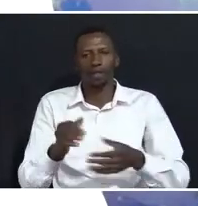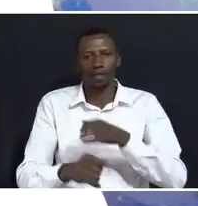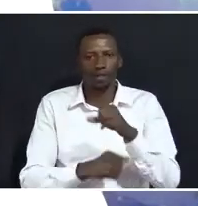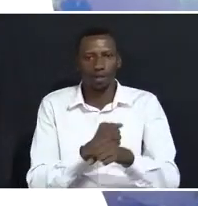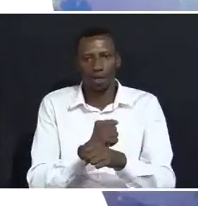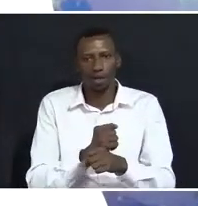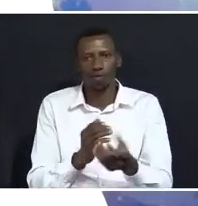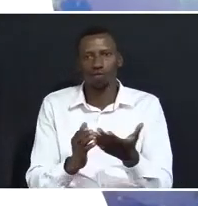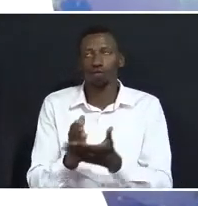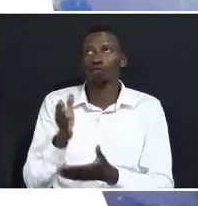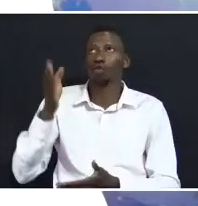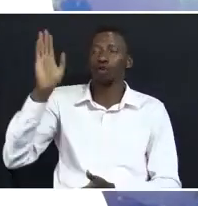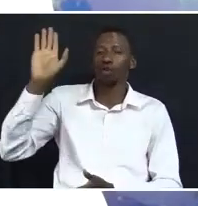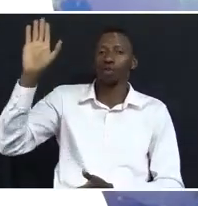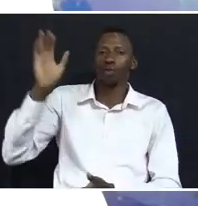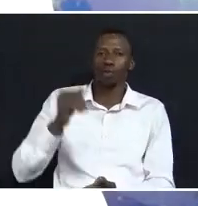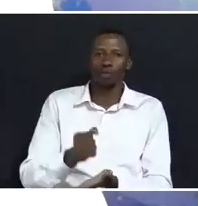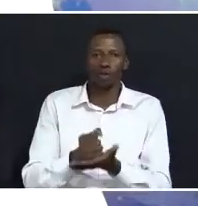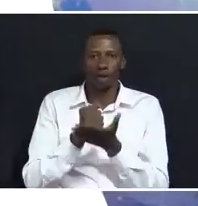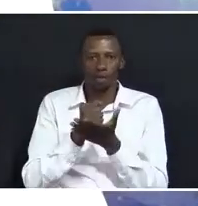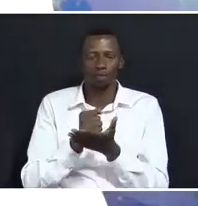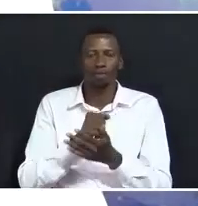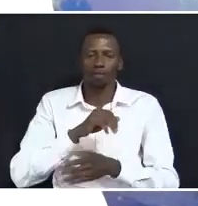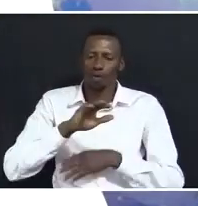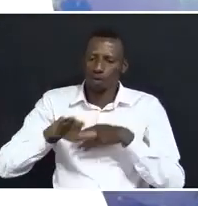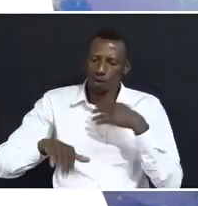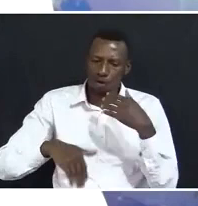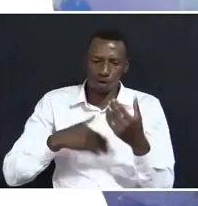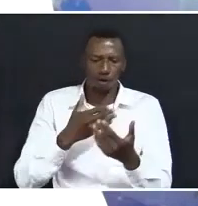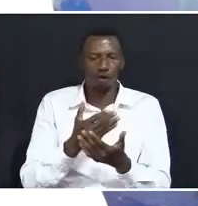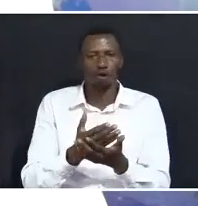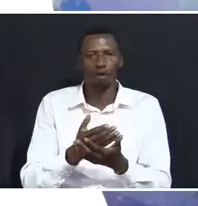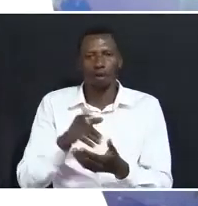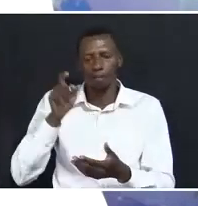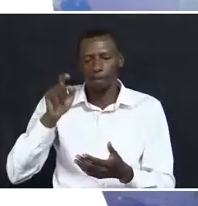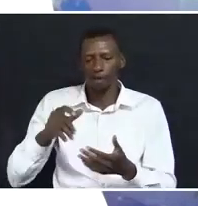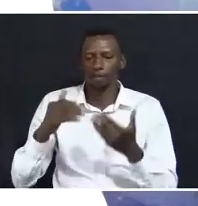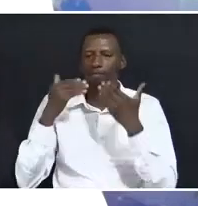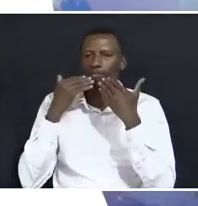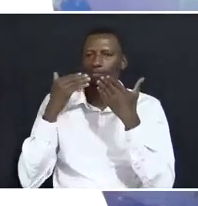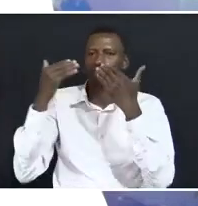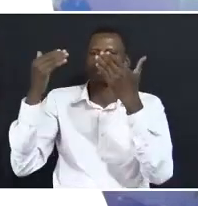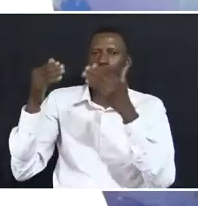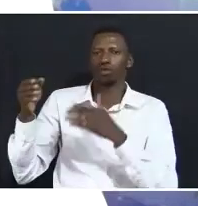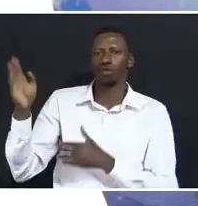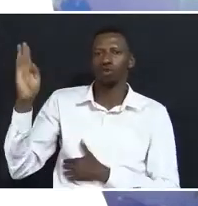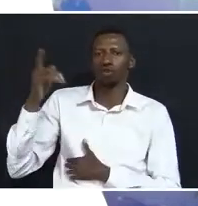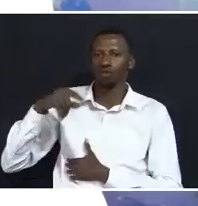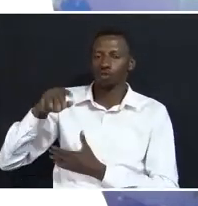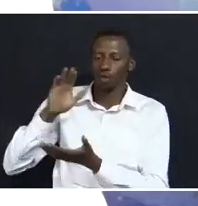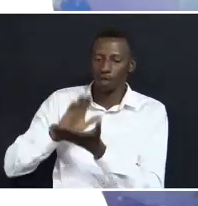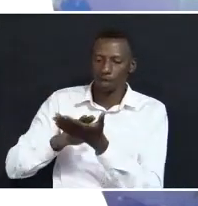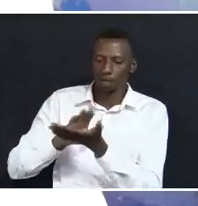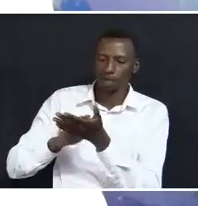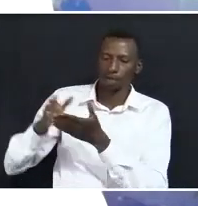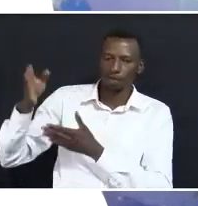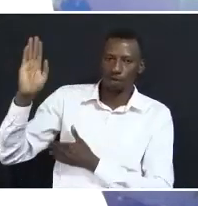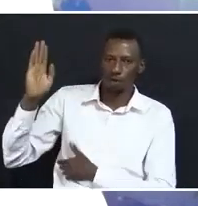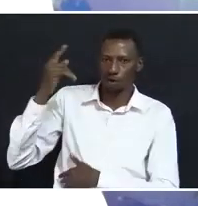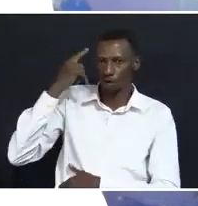help. And we owe him all our gratitude. We praise him for